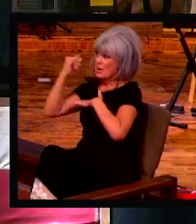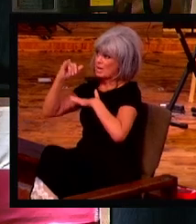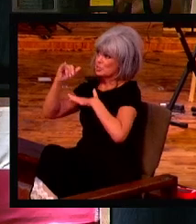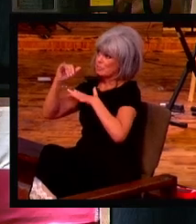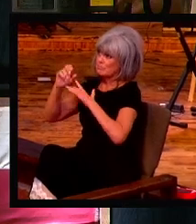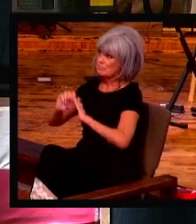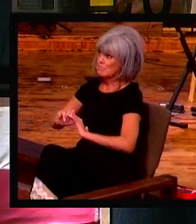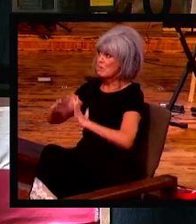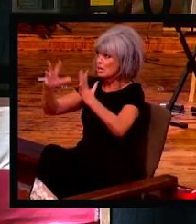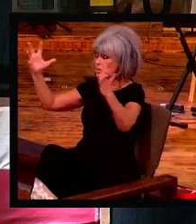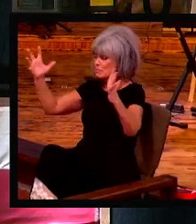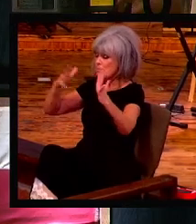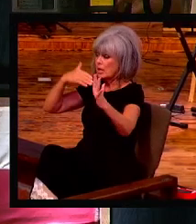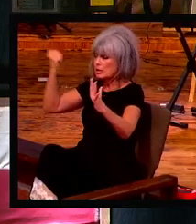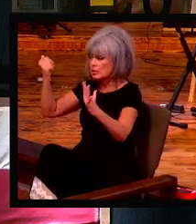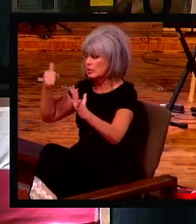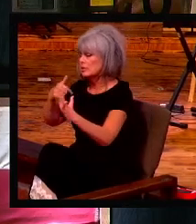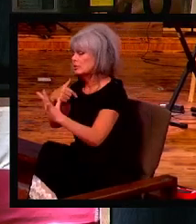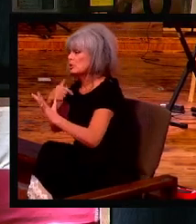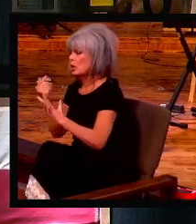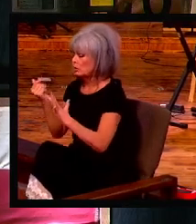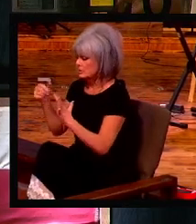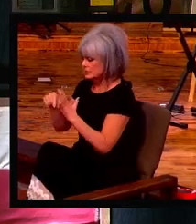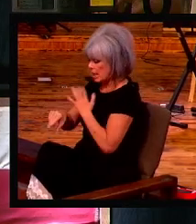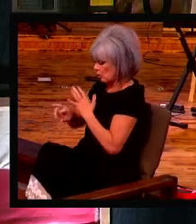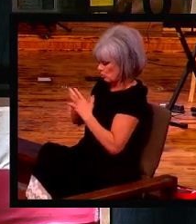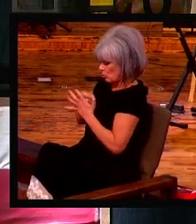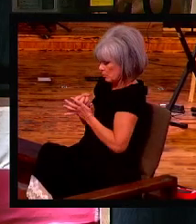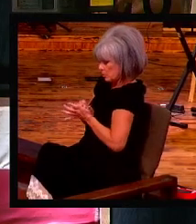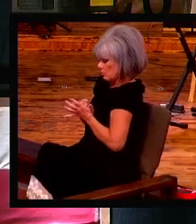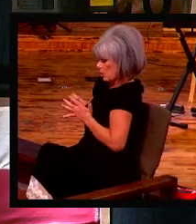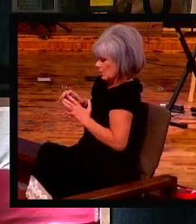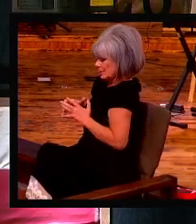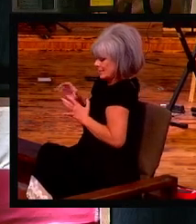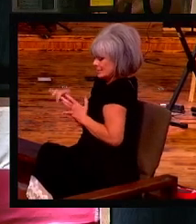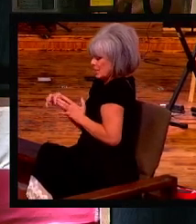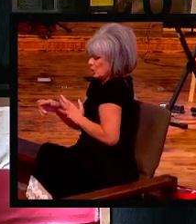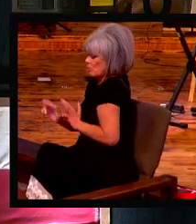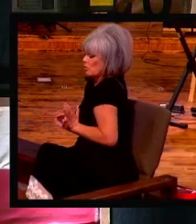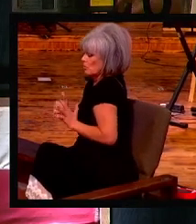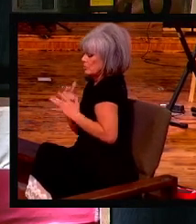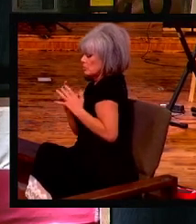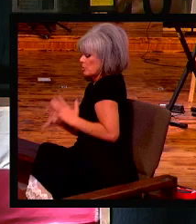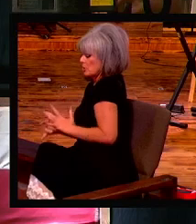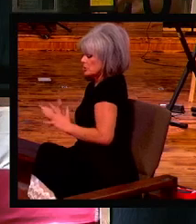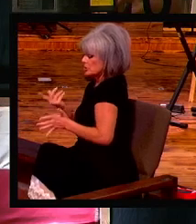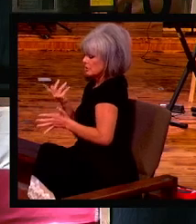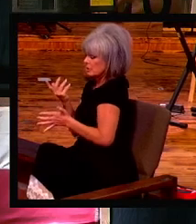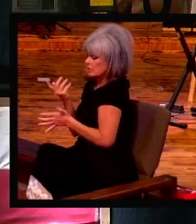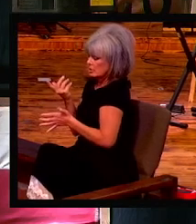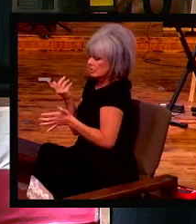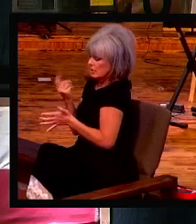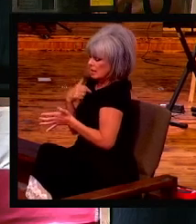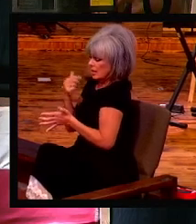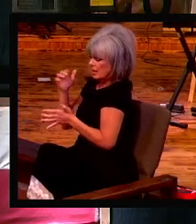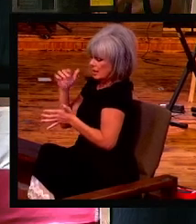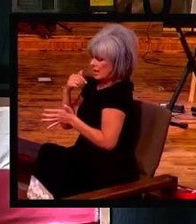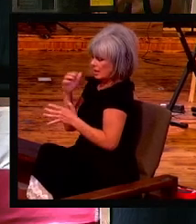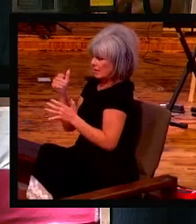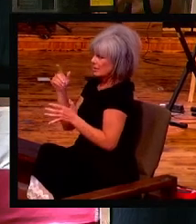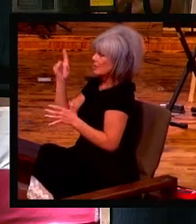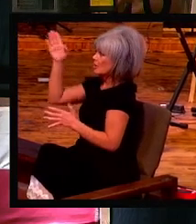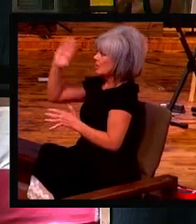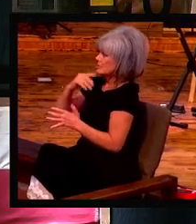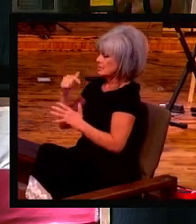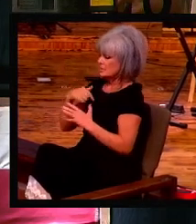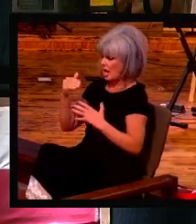when I was flirting with depression and I was down and I wanted to curl up in a ball and stay in the room and not come outside, that God's like, oh, you want to use the NFL? I got something bigger for you, brother. How about